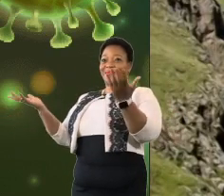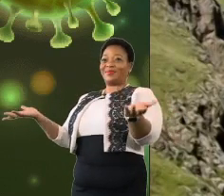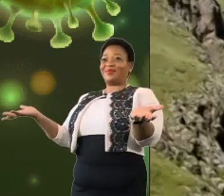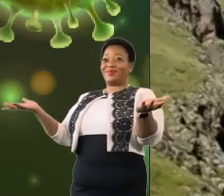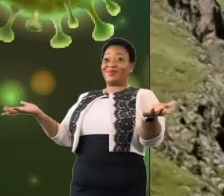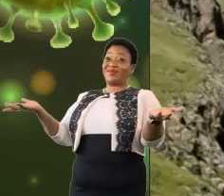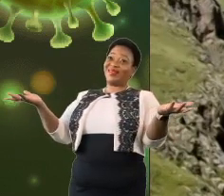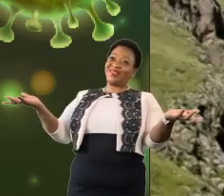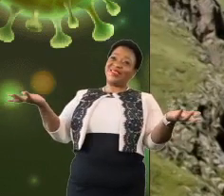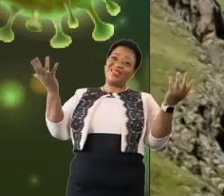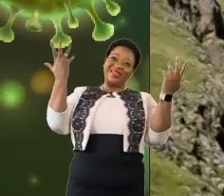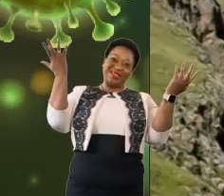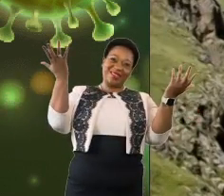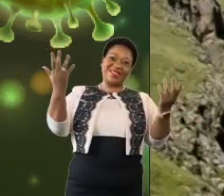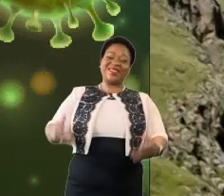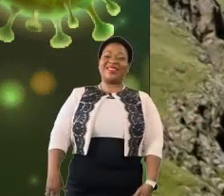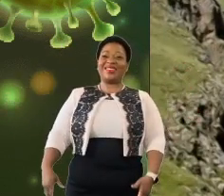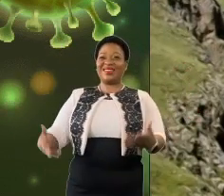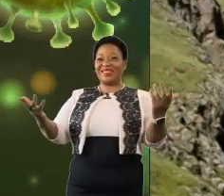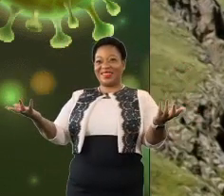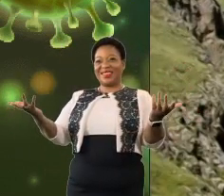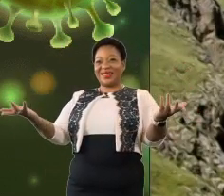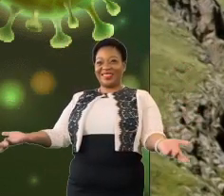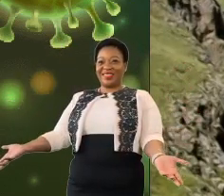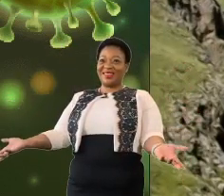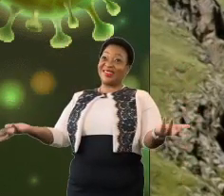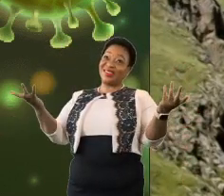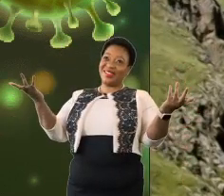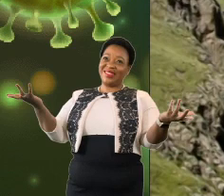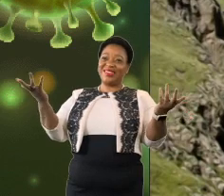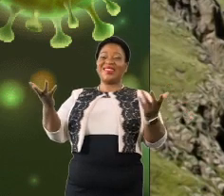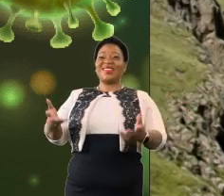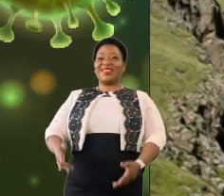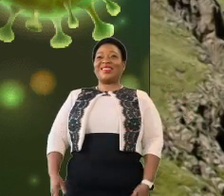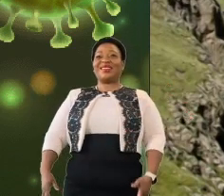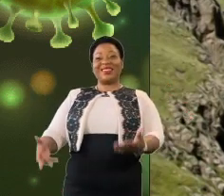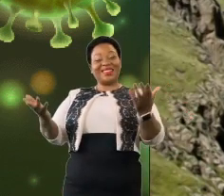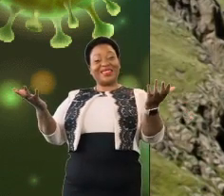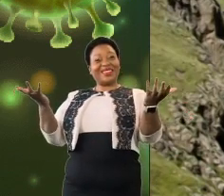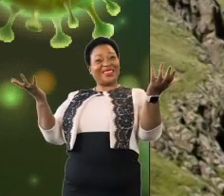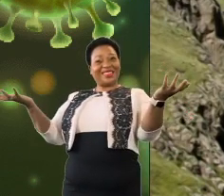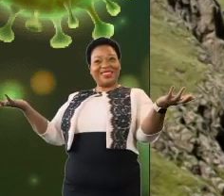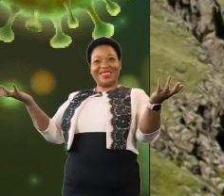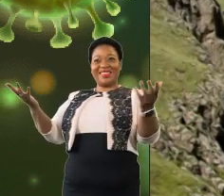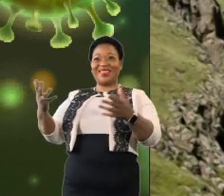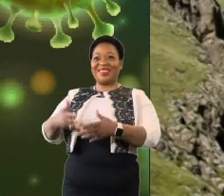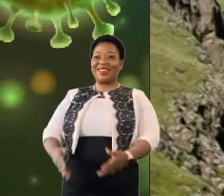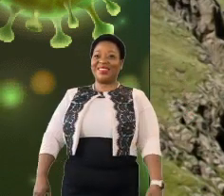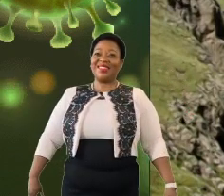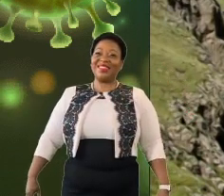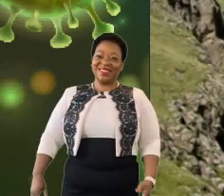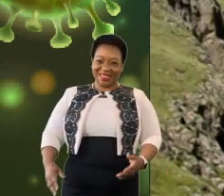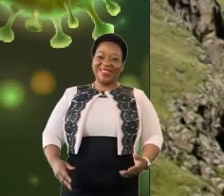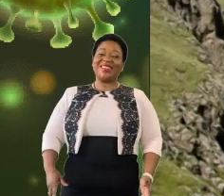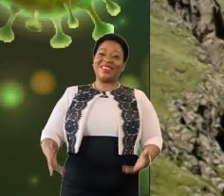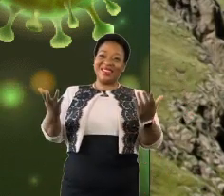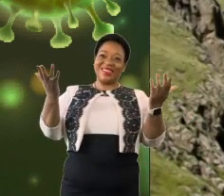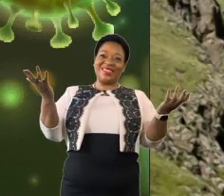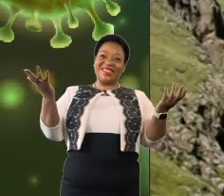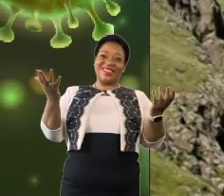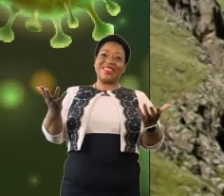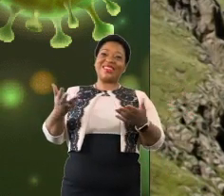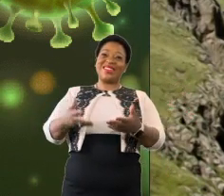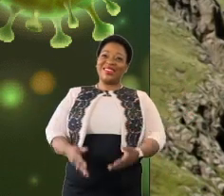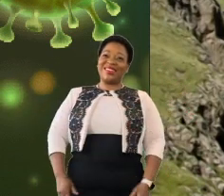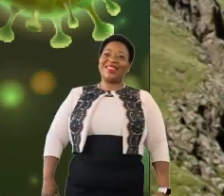we'll take it on from there, and we'll move then into the discussion document that I committed to last night, and we